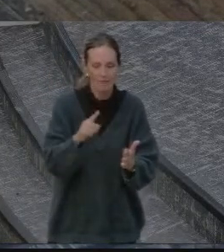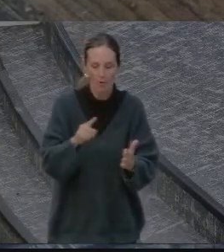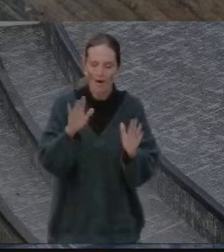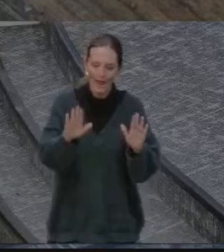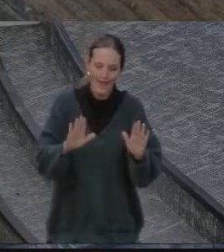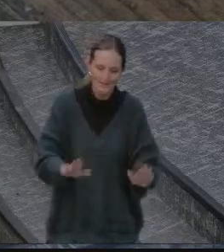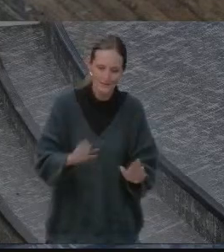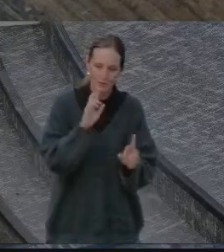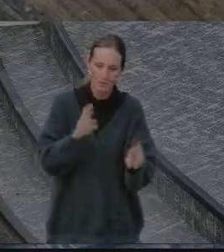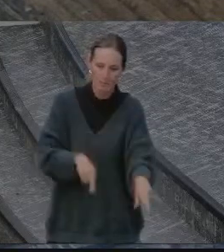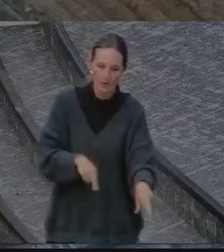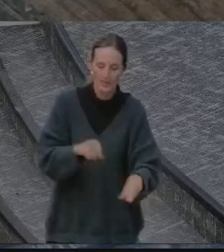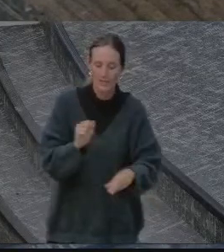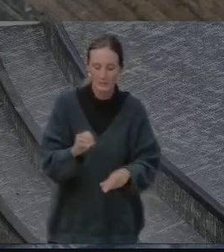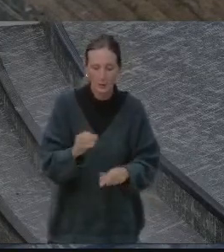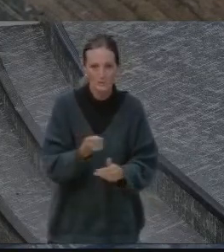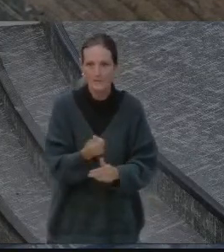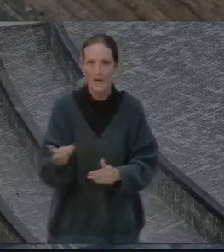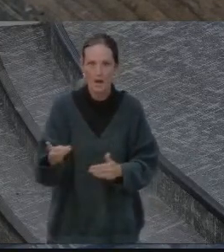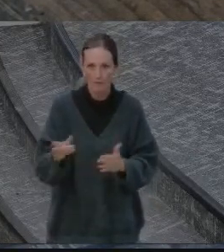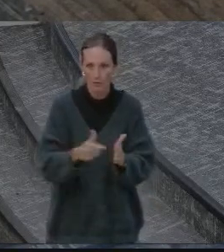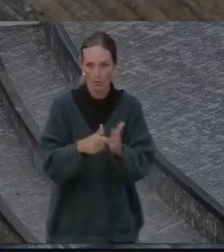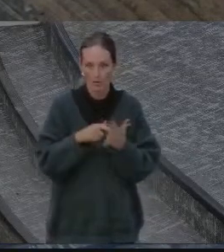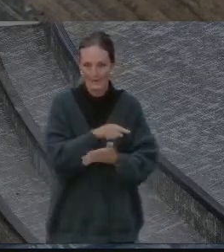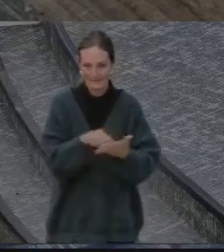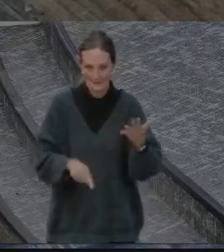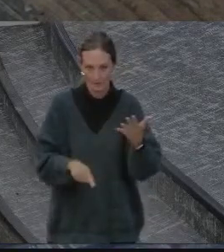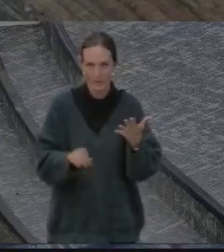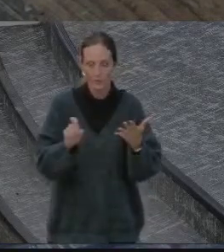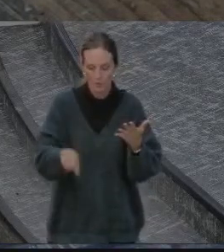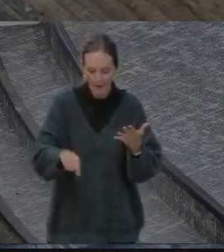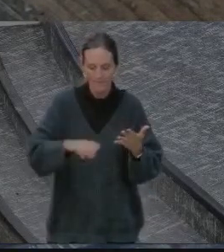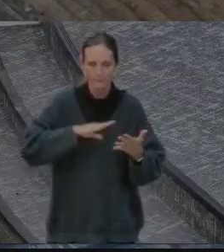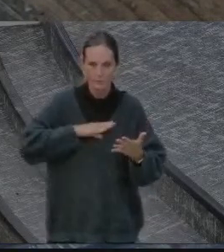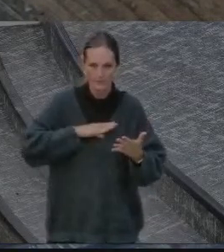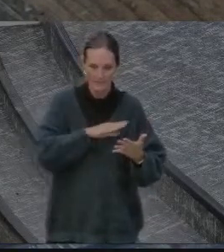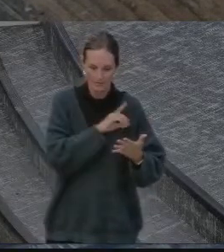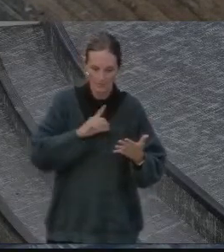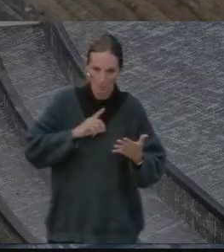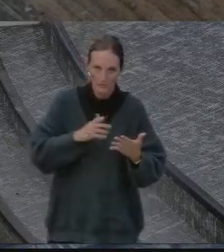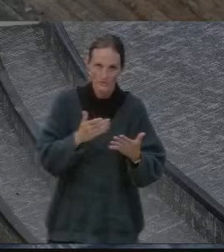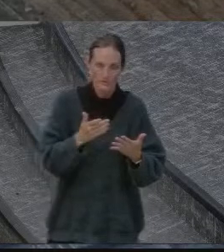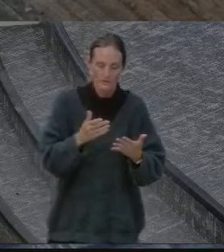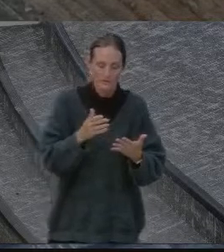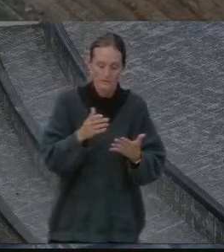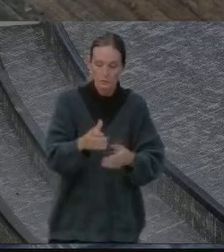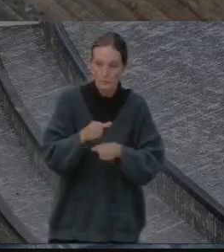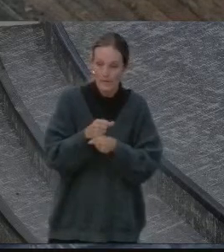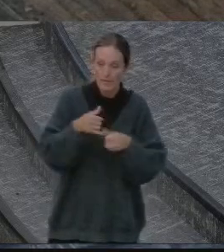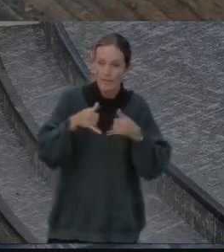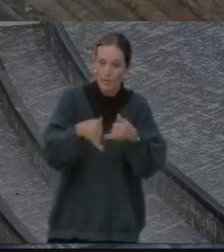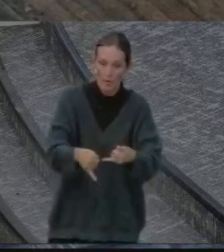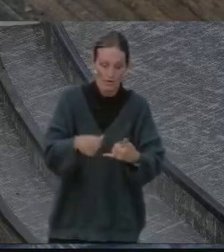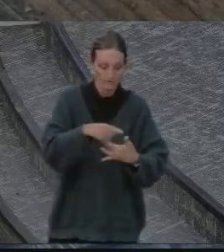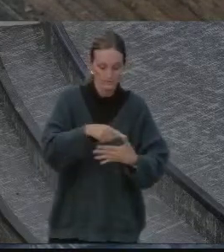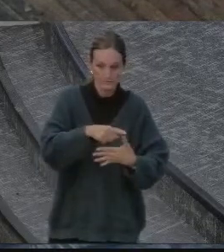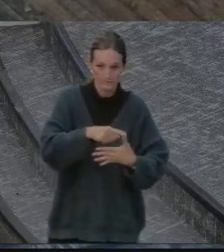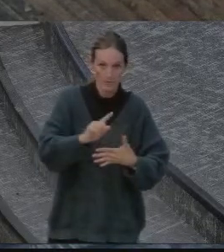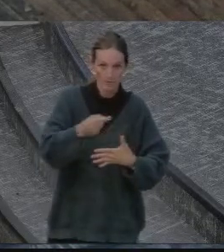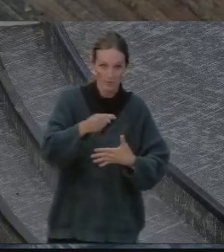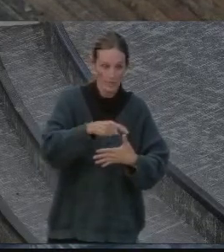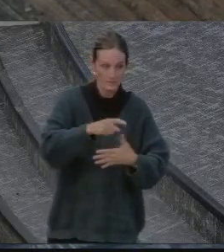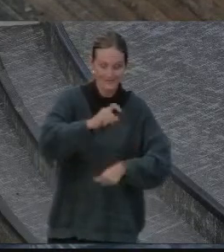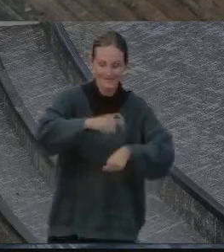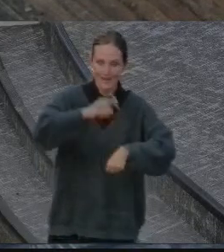there's several criteria which the board has to meet in order to get their award. First of all is the timeliness issue. So the